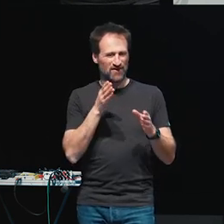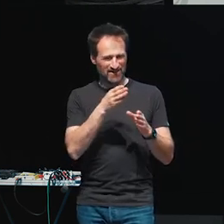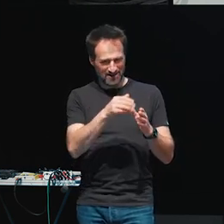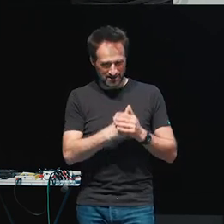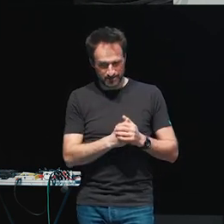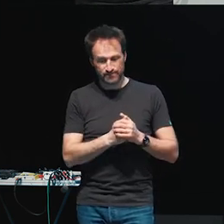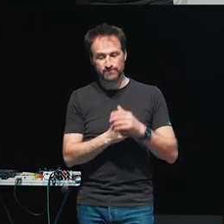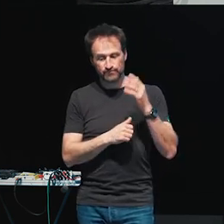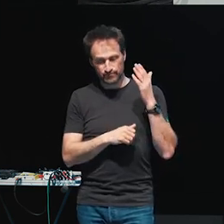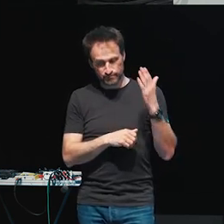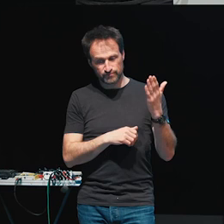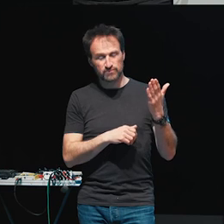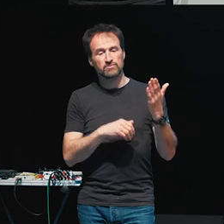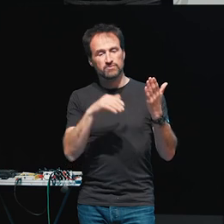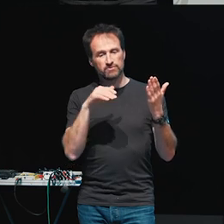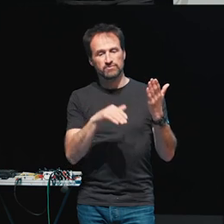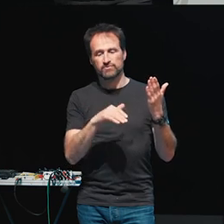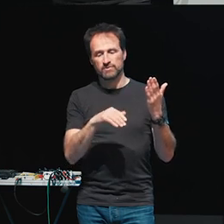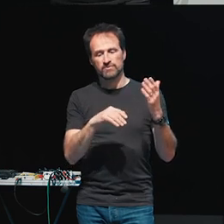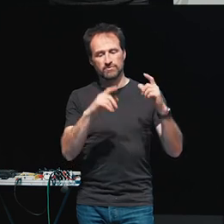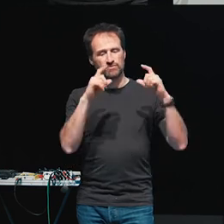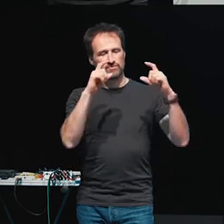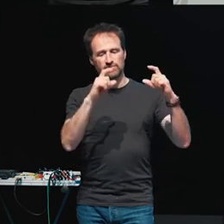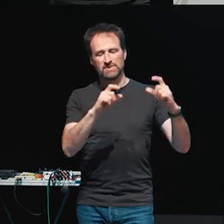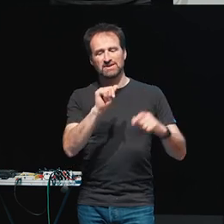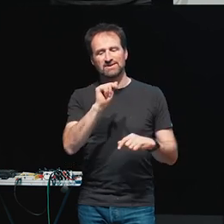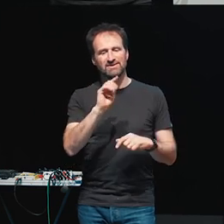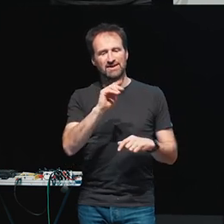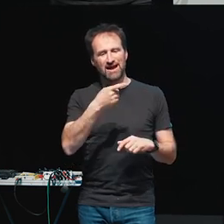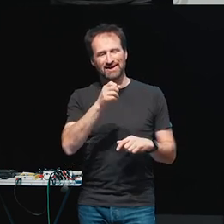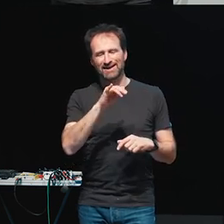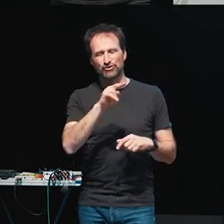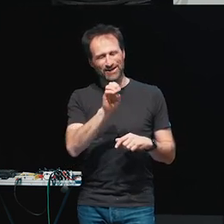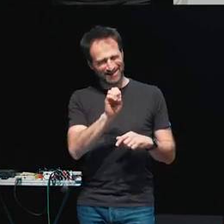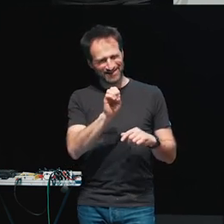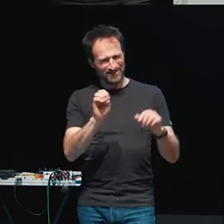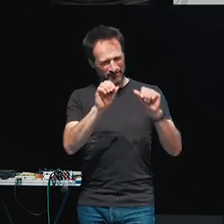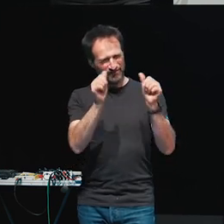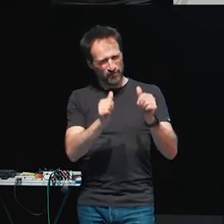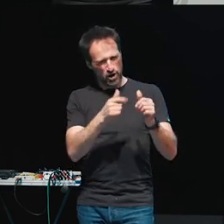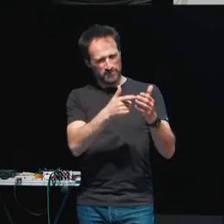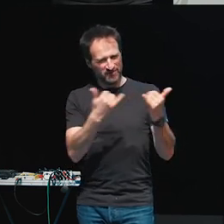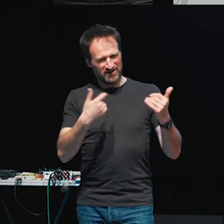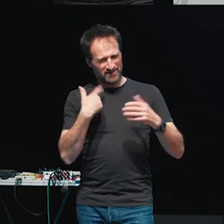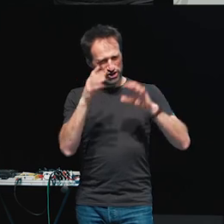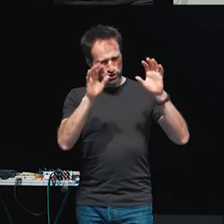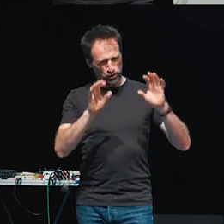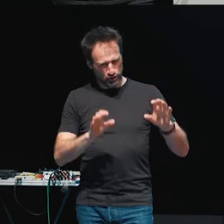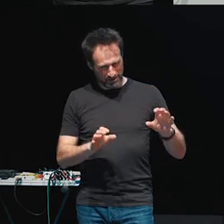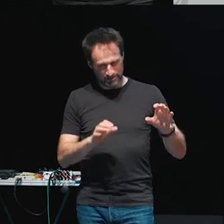how it will be structured with this tangerine-compliant way. We will have some sort of, since it's hierarchical, we will